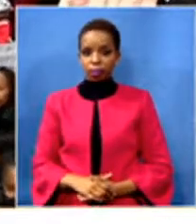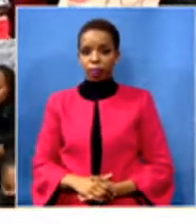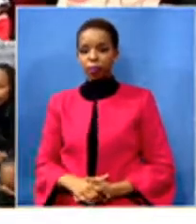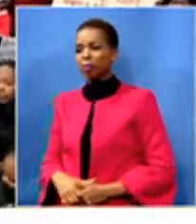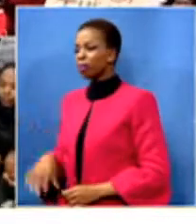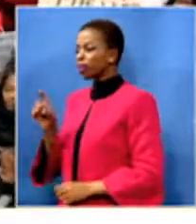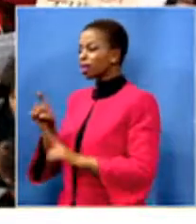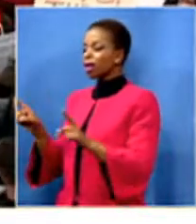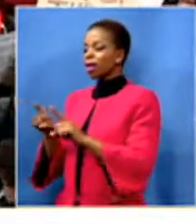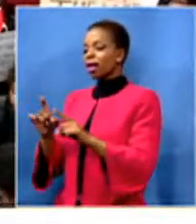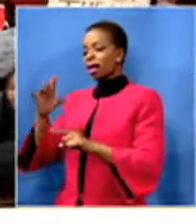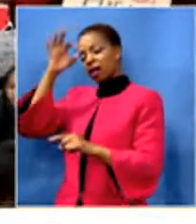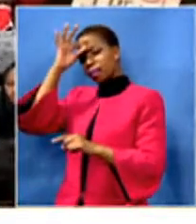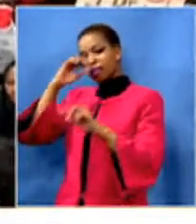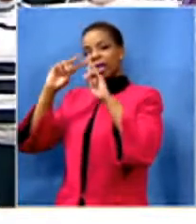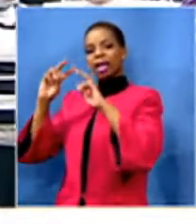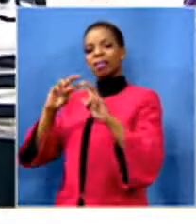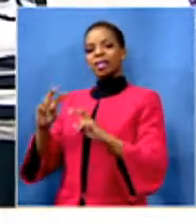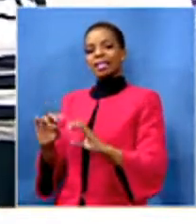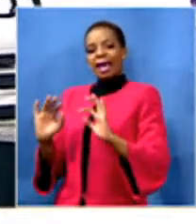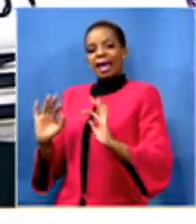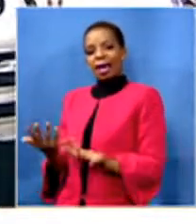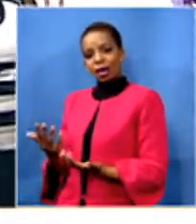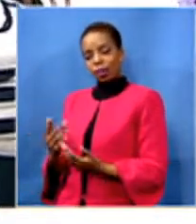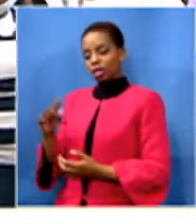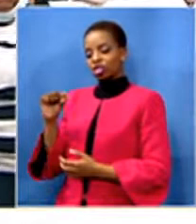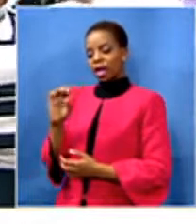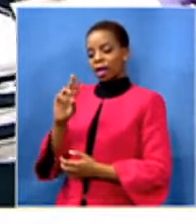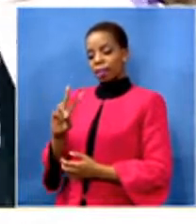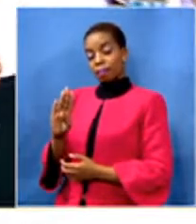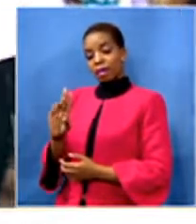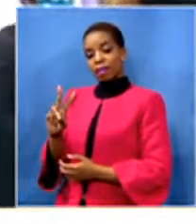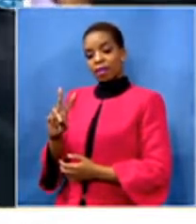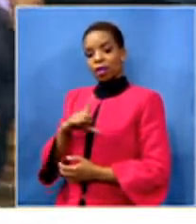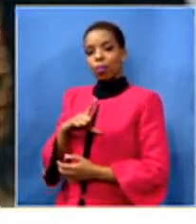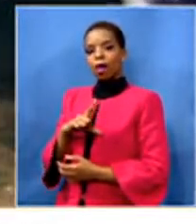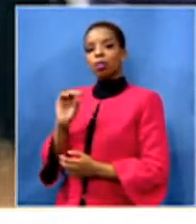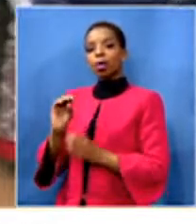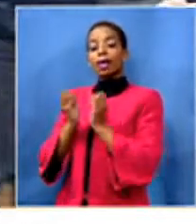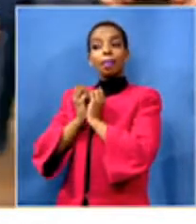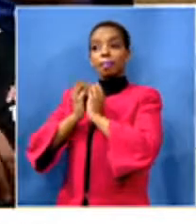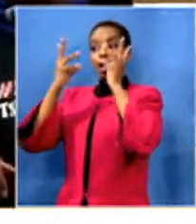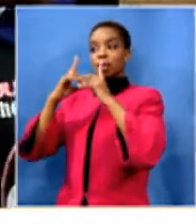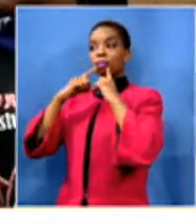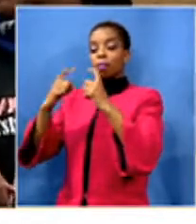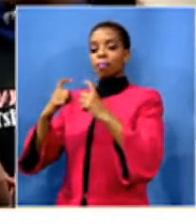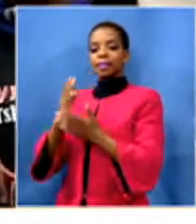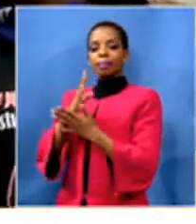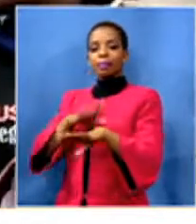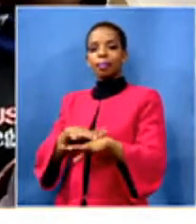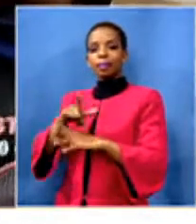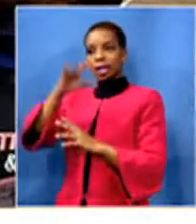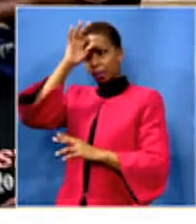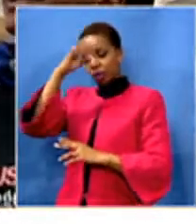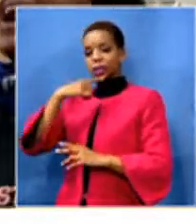about investigating GBV cases? I mean, again, I talk to complaints that are out there that sometimes police say, firstly, there isn't